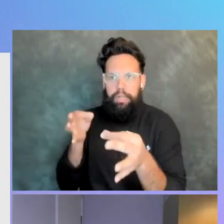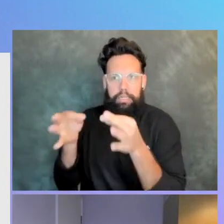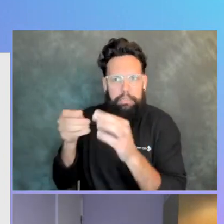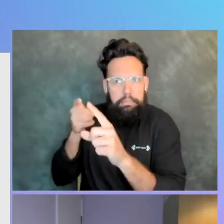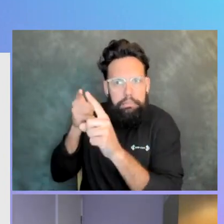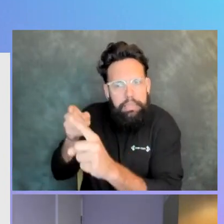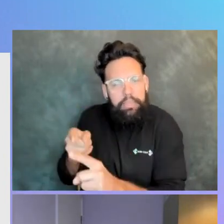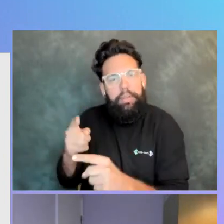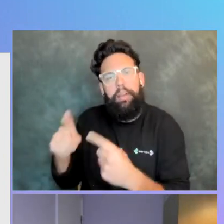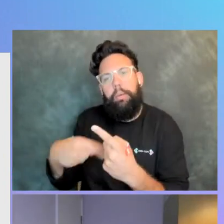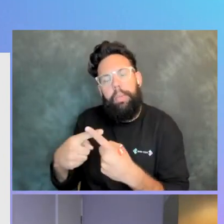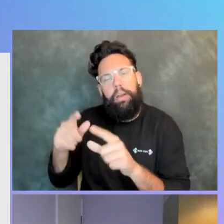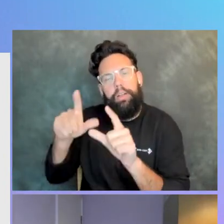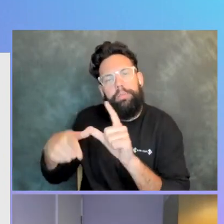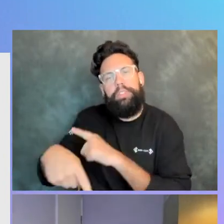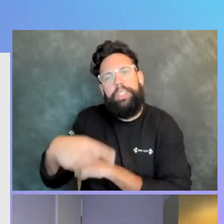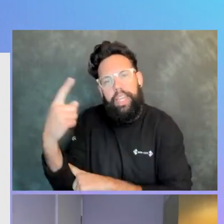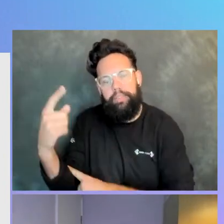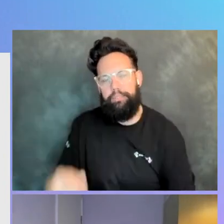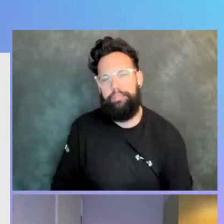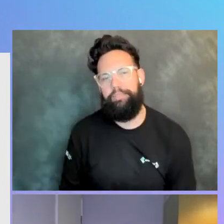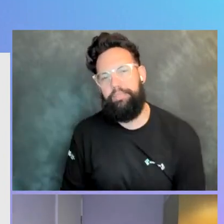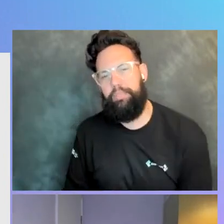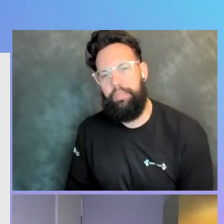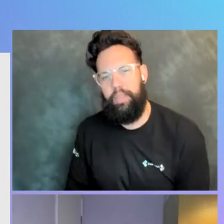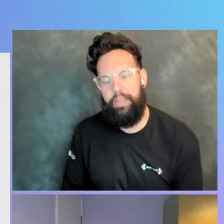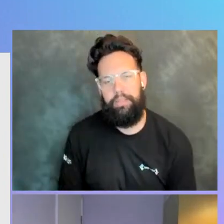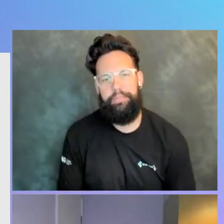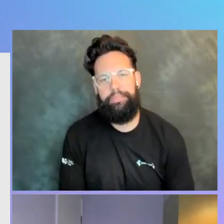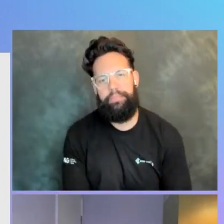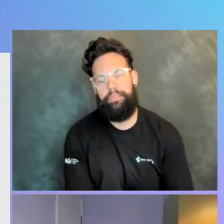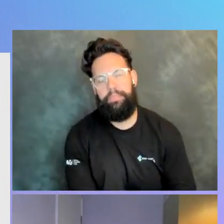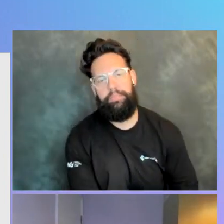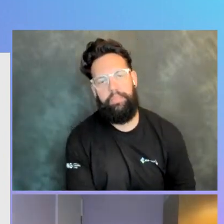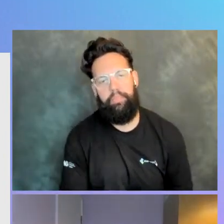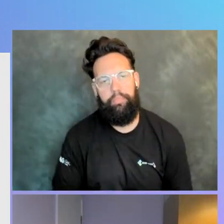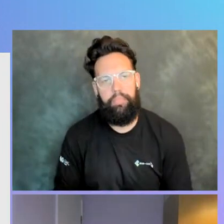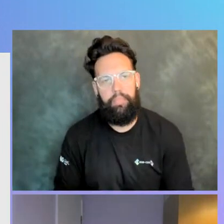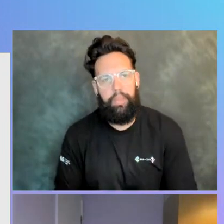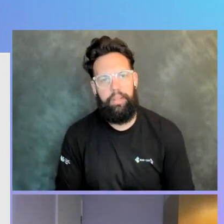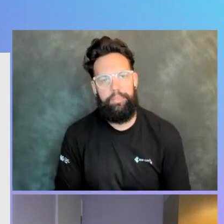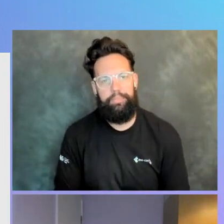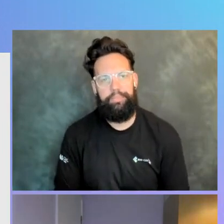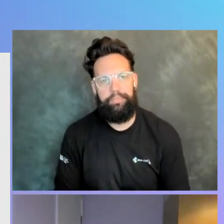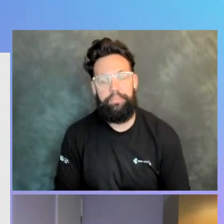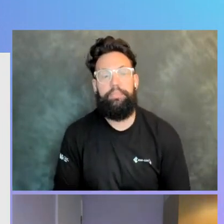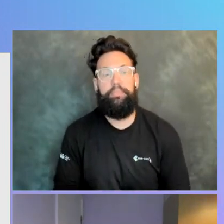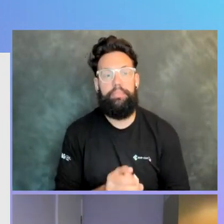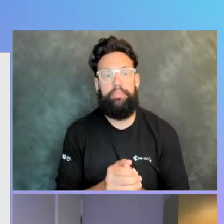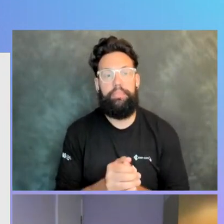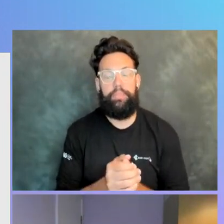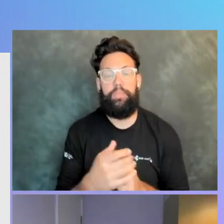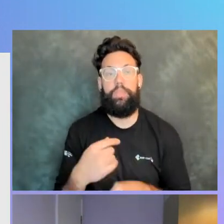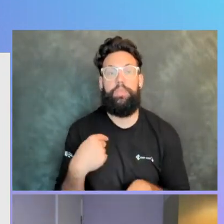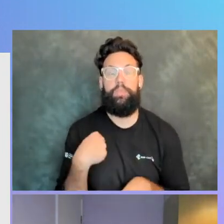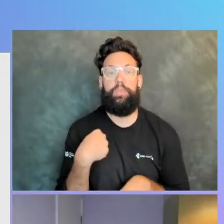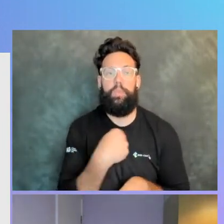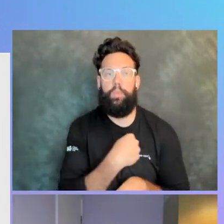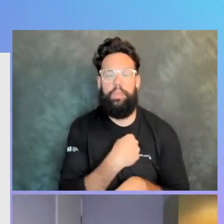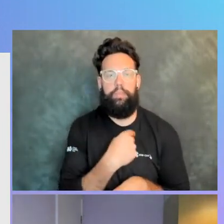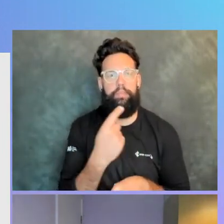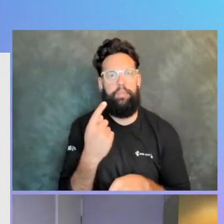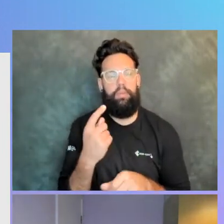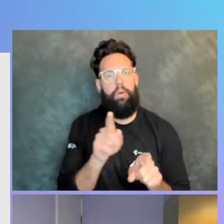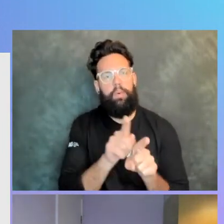going to receive an email and it's there, you can see it in that space. So we've also paid great attention to our instructions